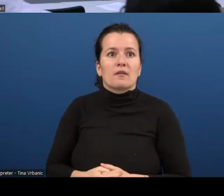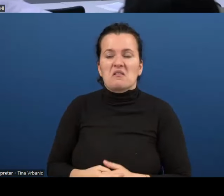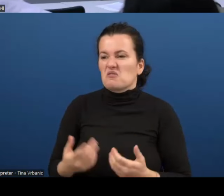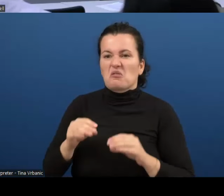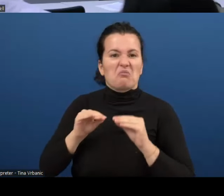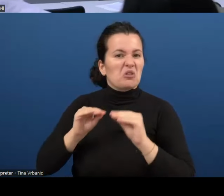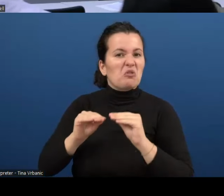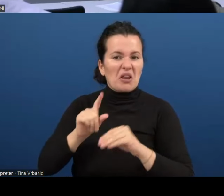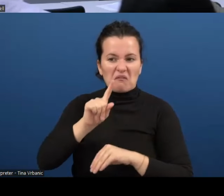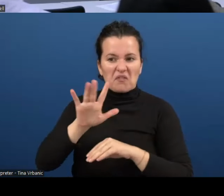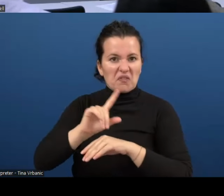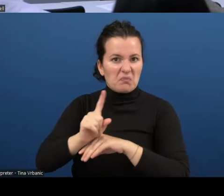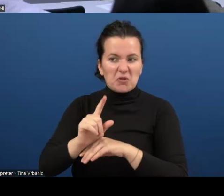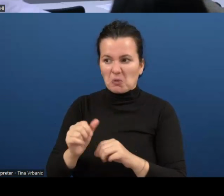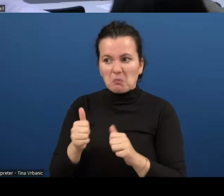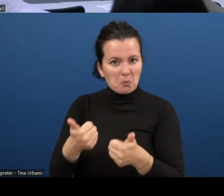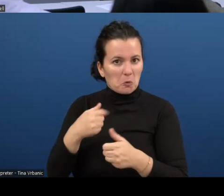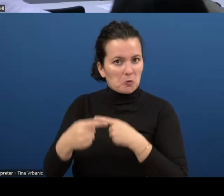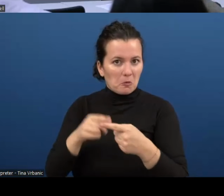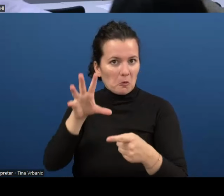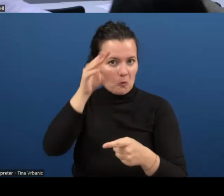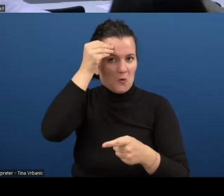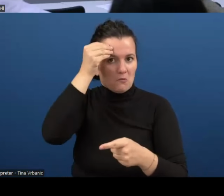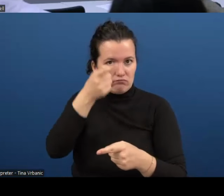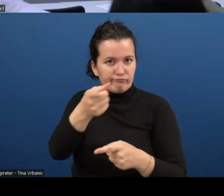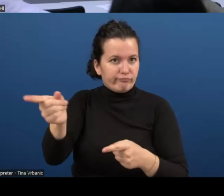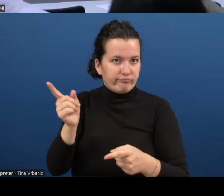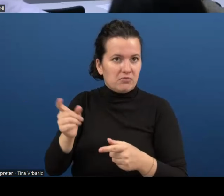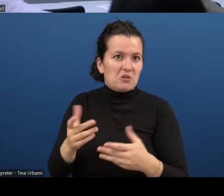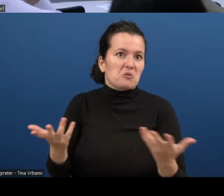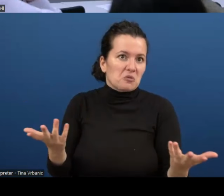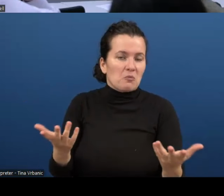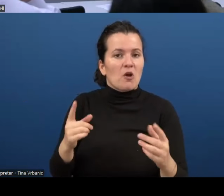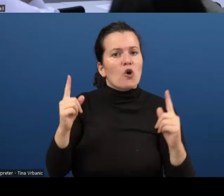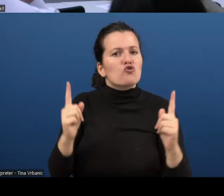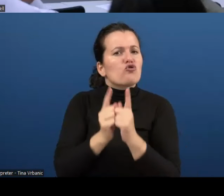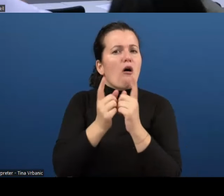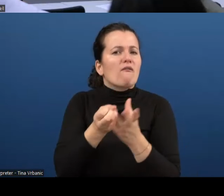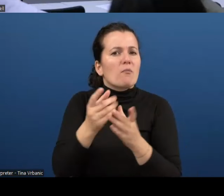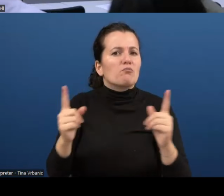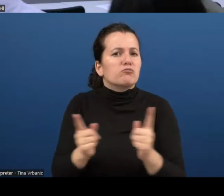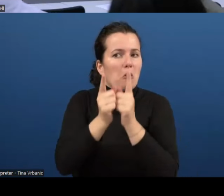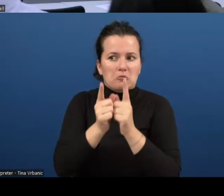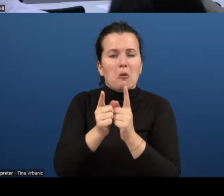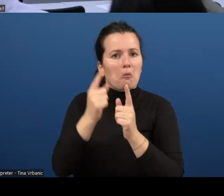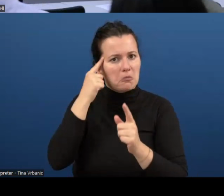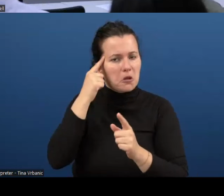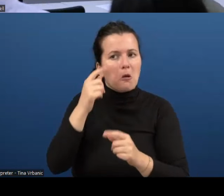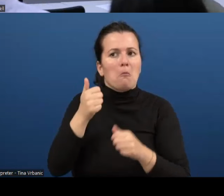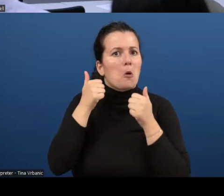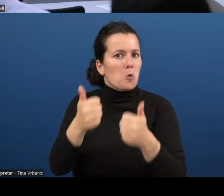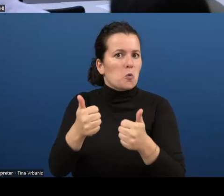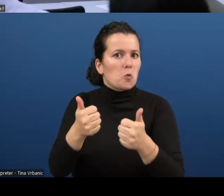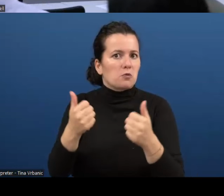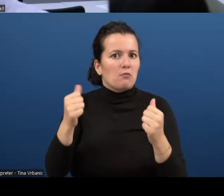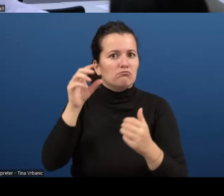somewhat successful, and we think it might be suitable for short messages. Then one final thing I want